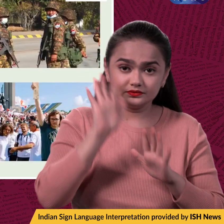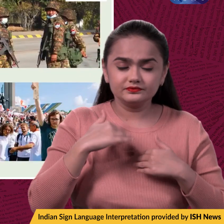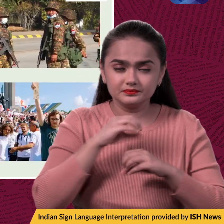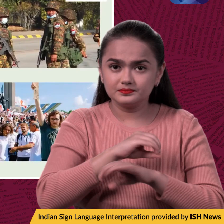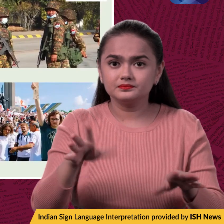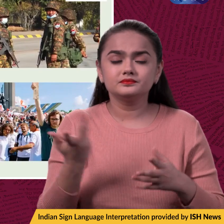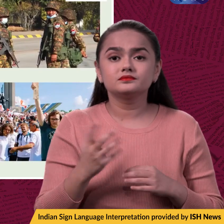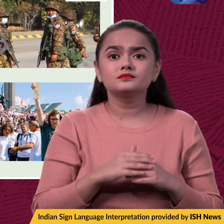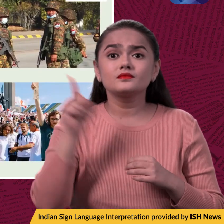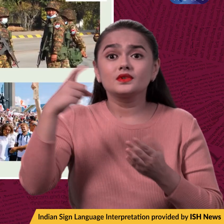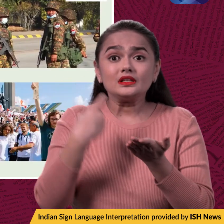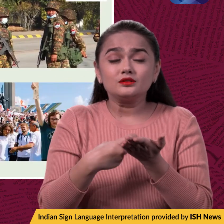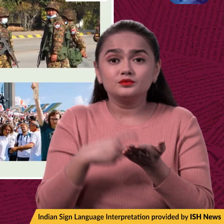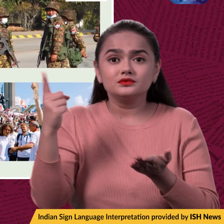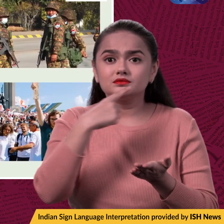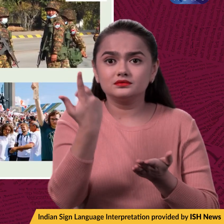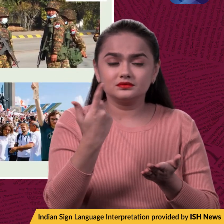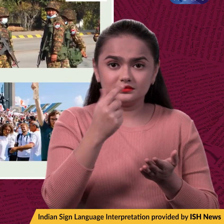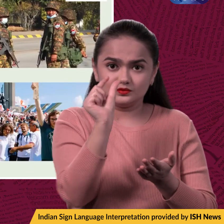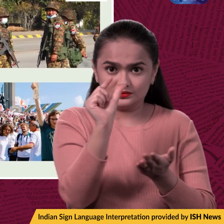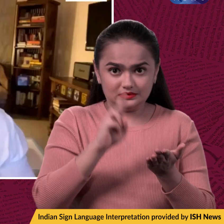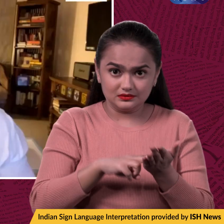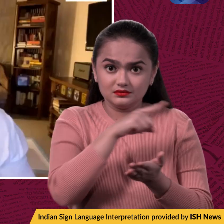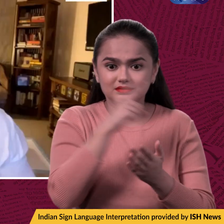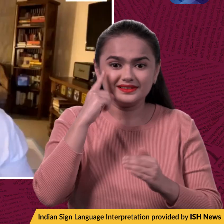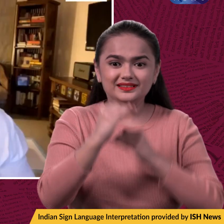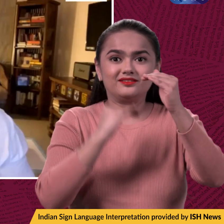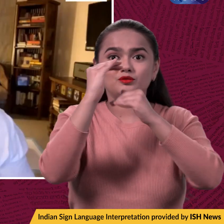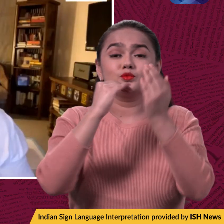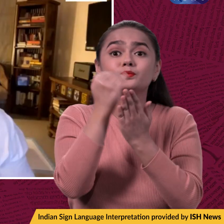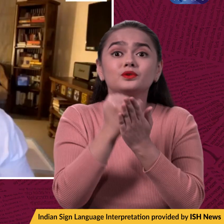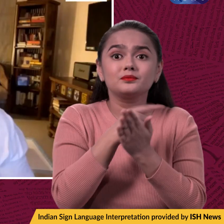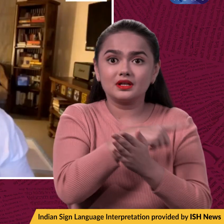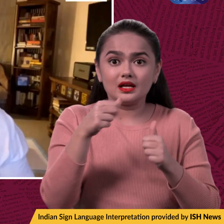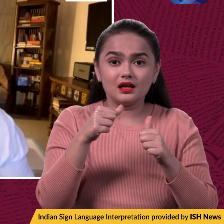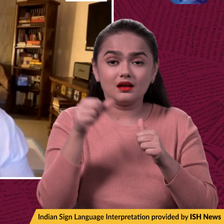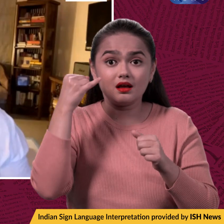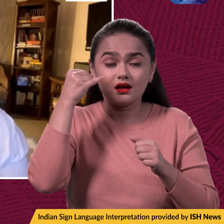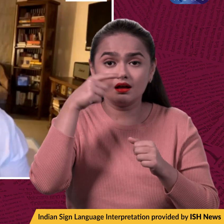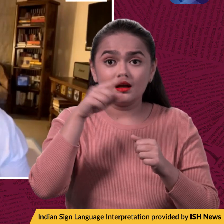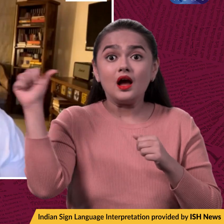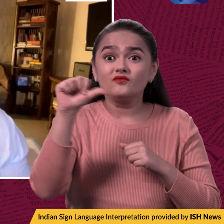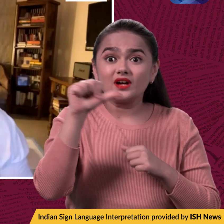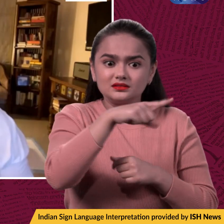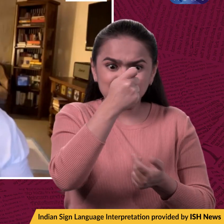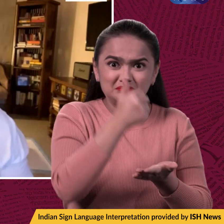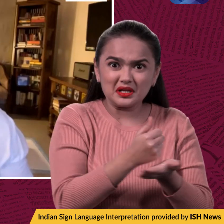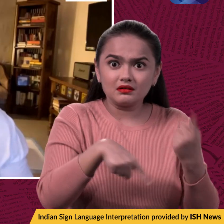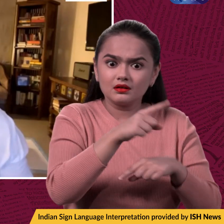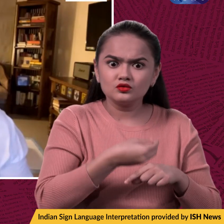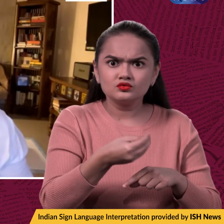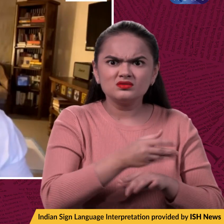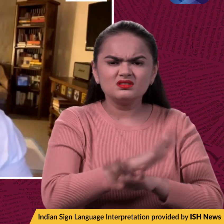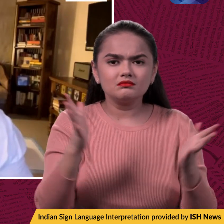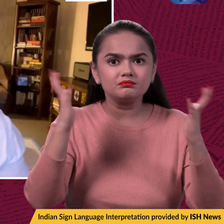world. According to a report by the United Nations Development Programme, or the UNDP, Afghanistan's banking system is on